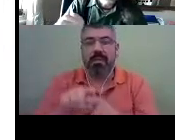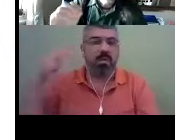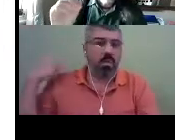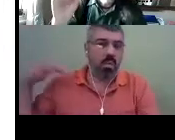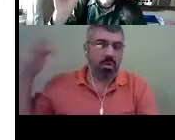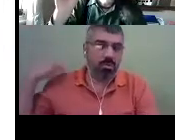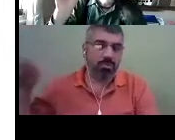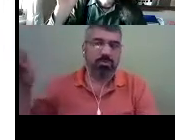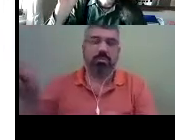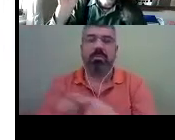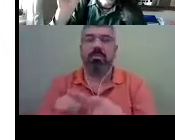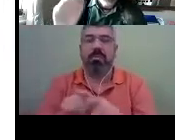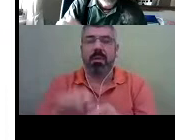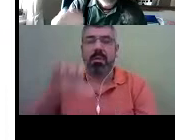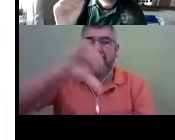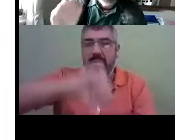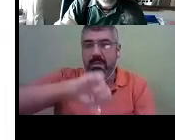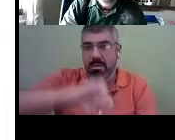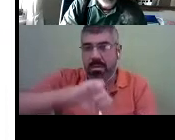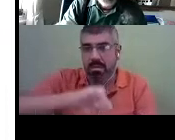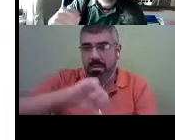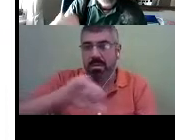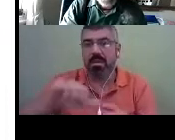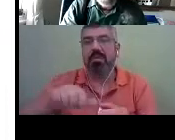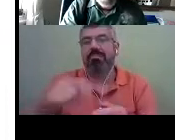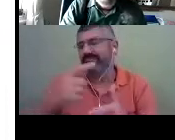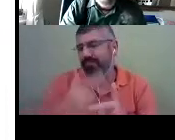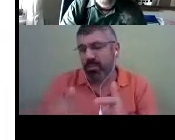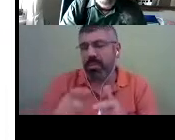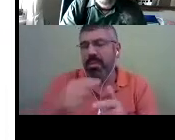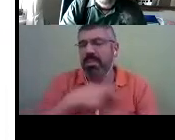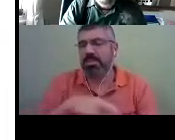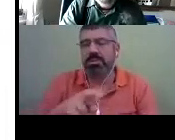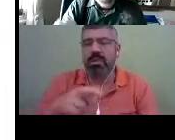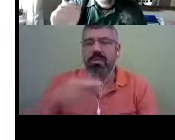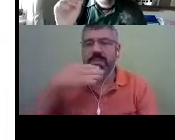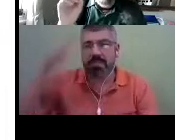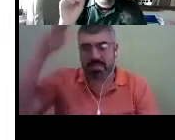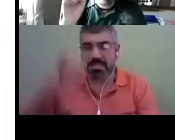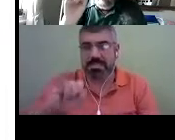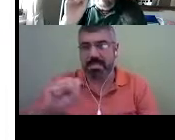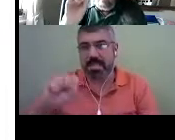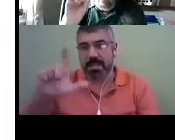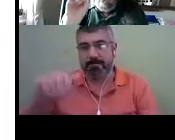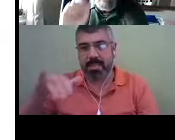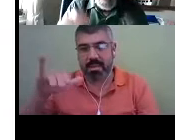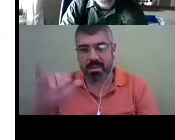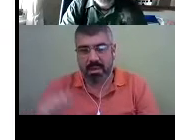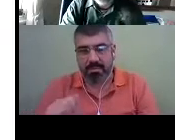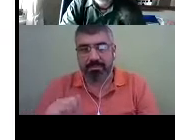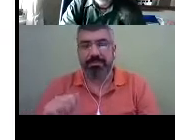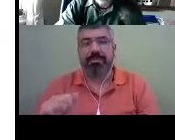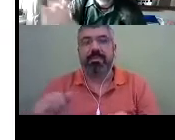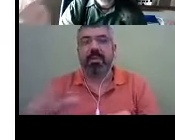Iranian, an Islamic type of state, right? We want to, go our